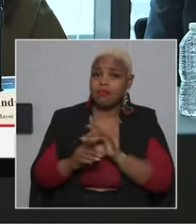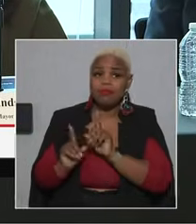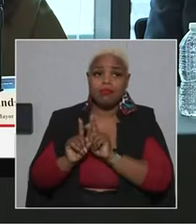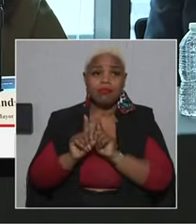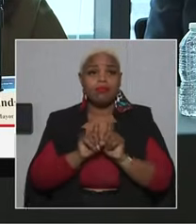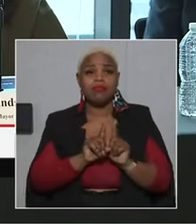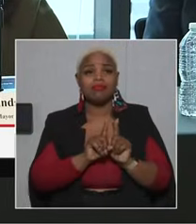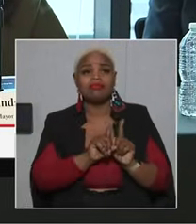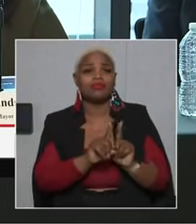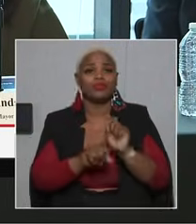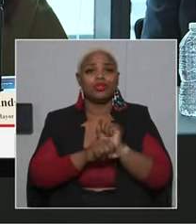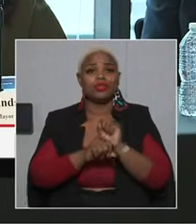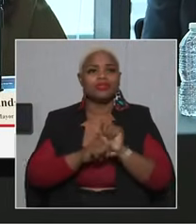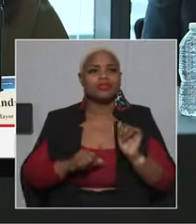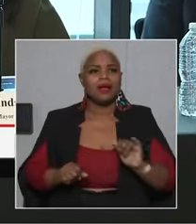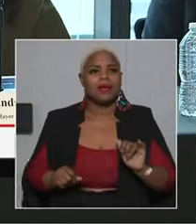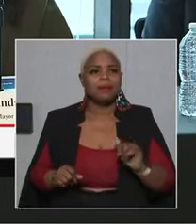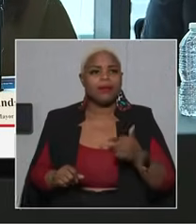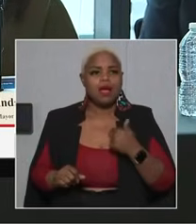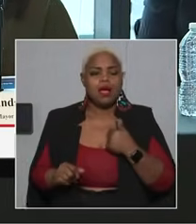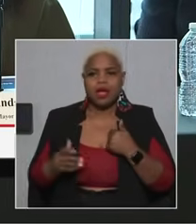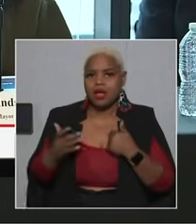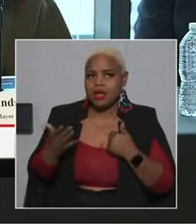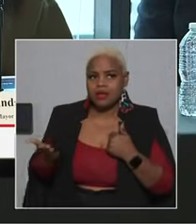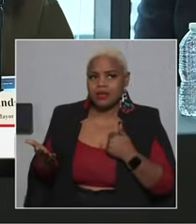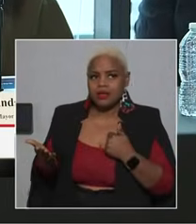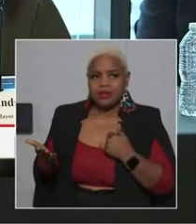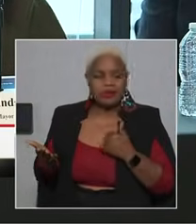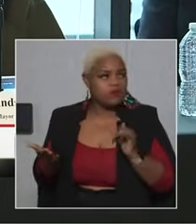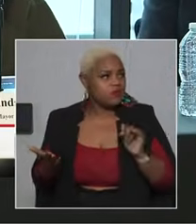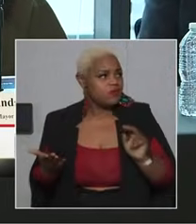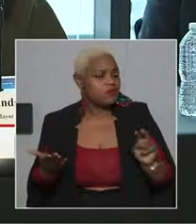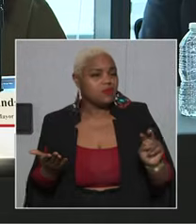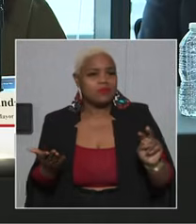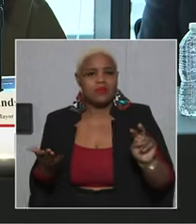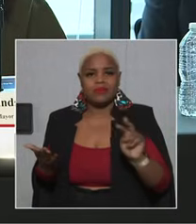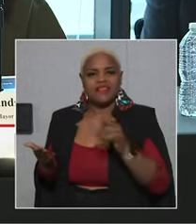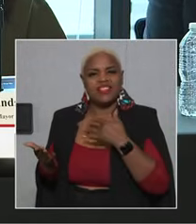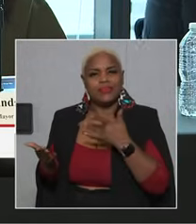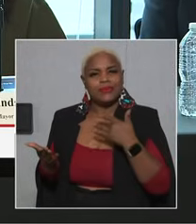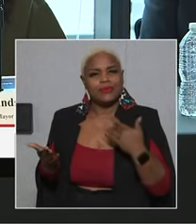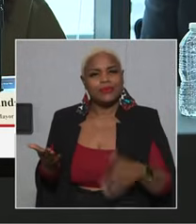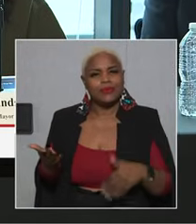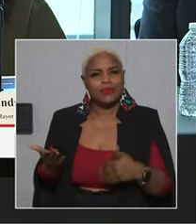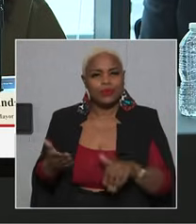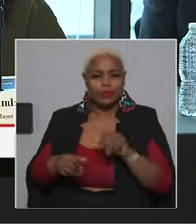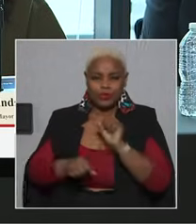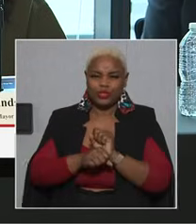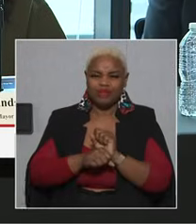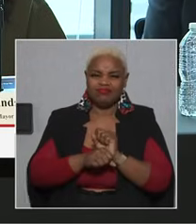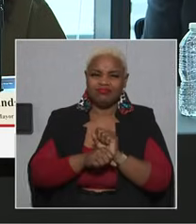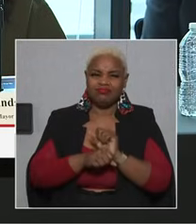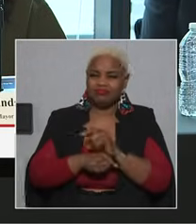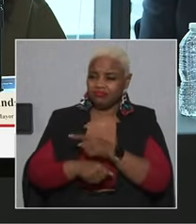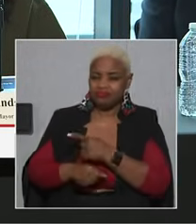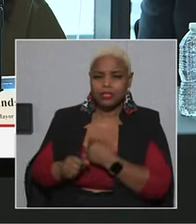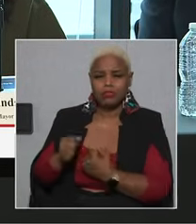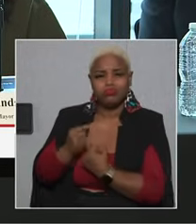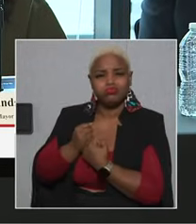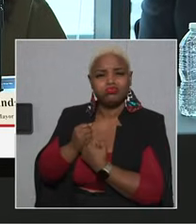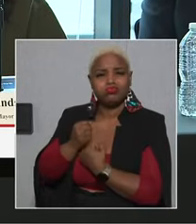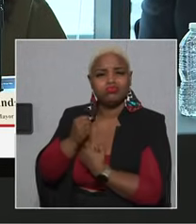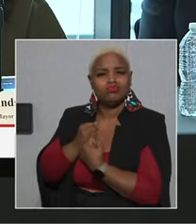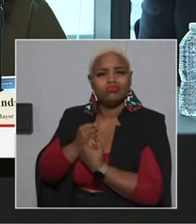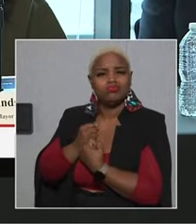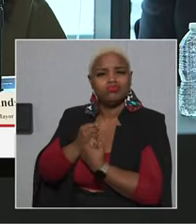was like, "Ooh, did I know what I got myself into?" But I also appreciate the continued support,